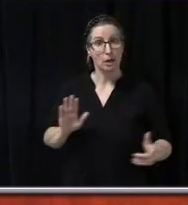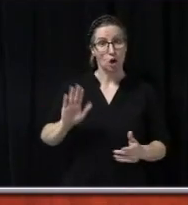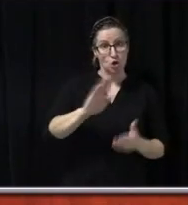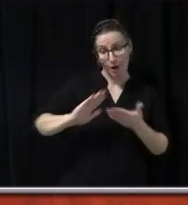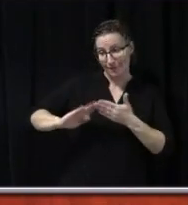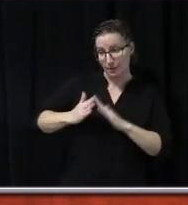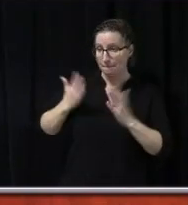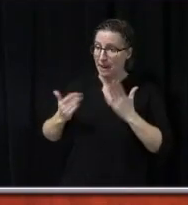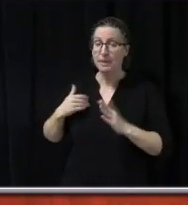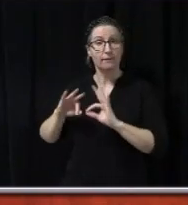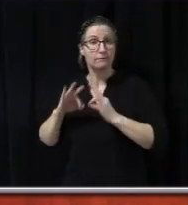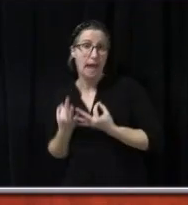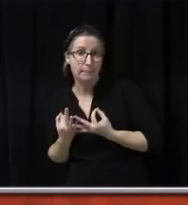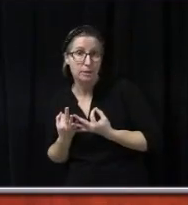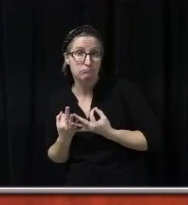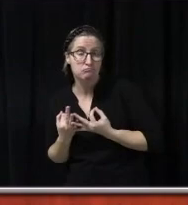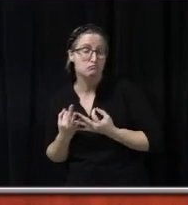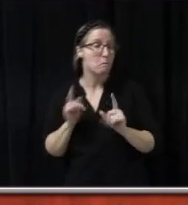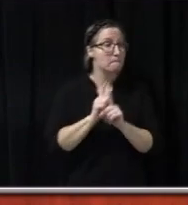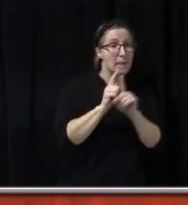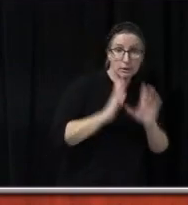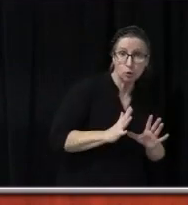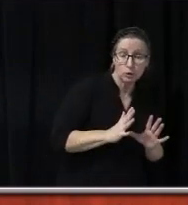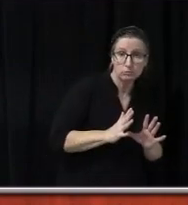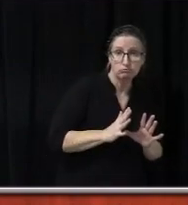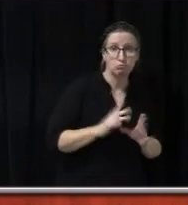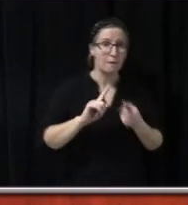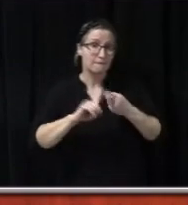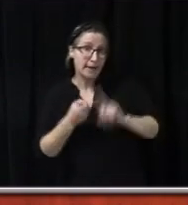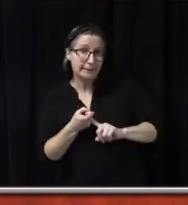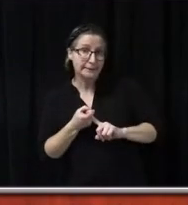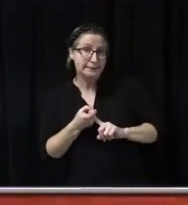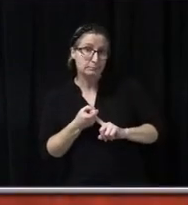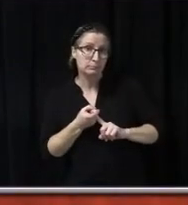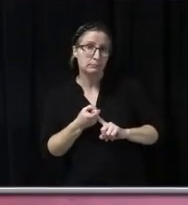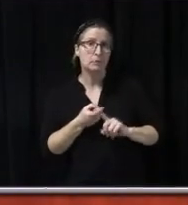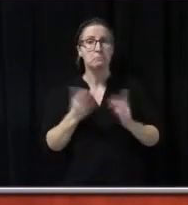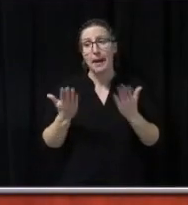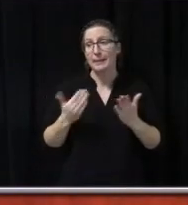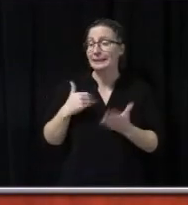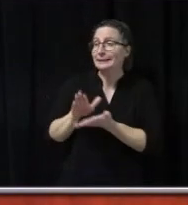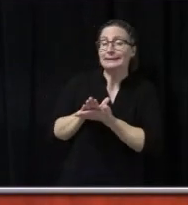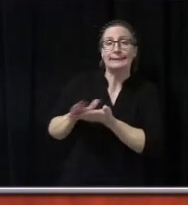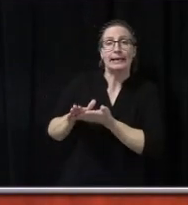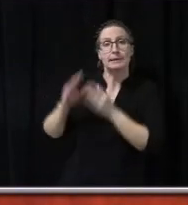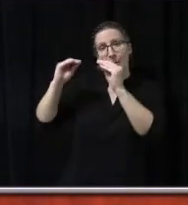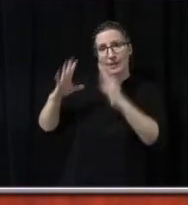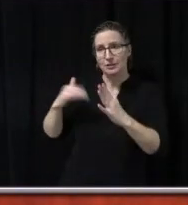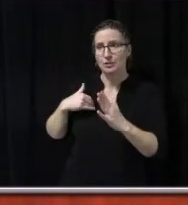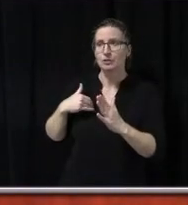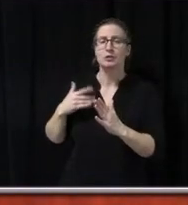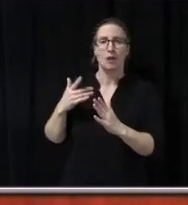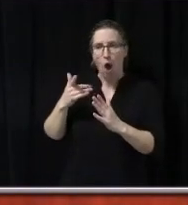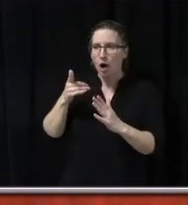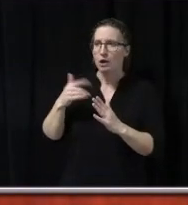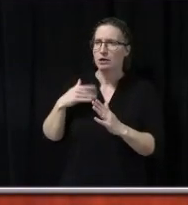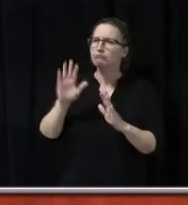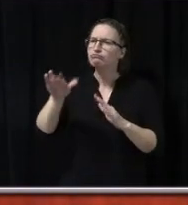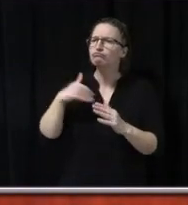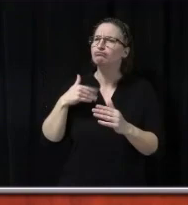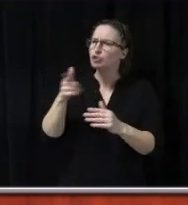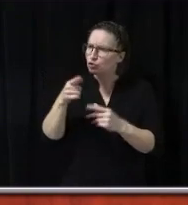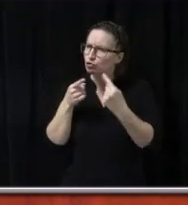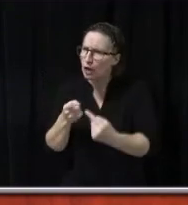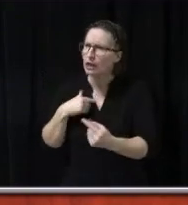have been made up of family, mentors, friends, or a kind professor who noticed you were struggling and reached out to